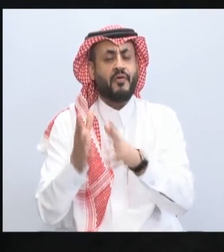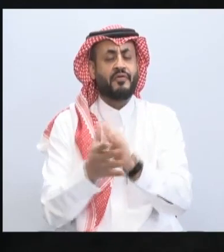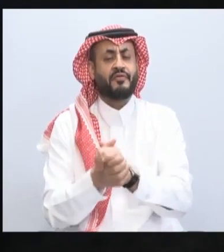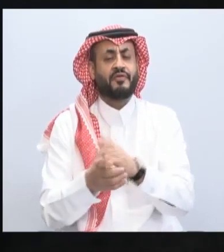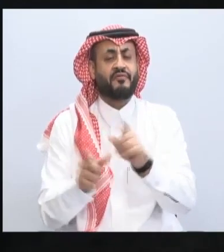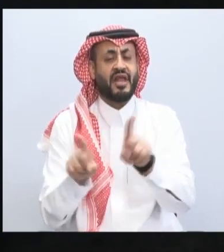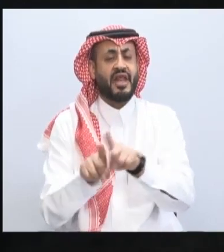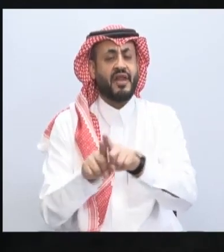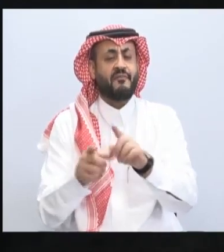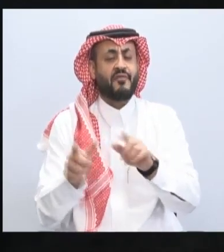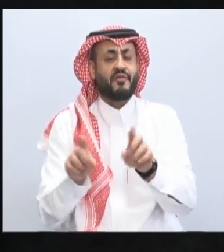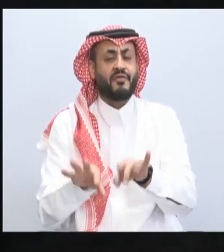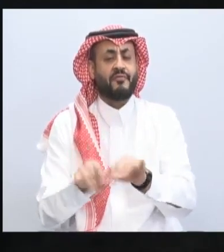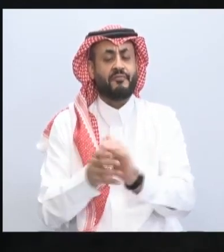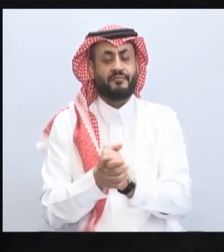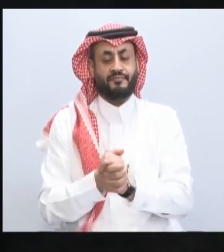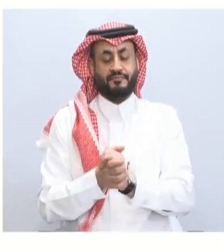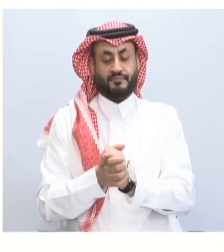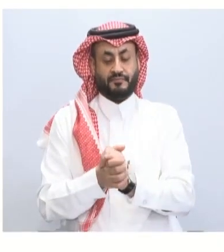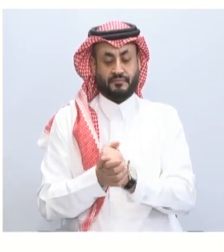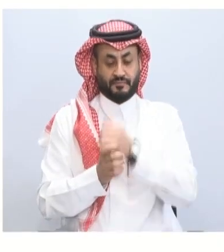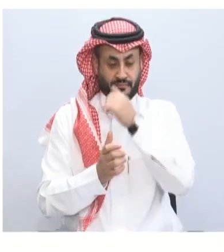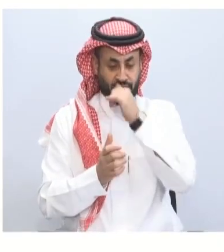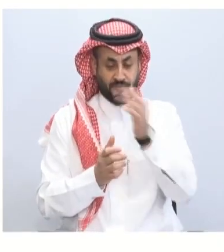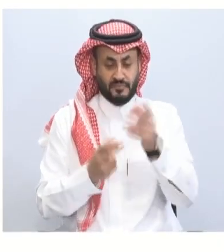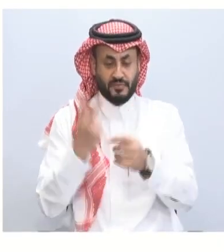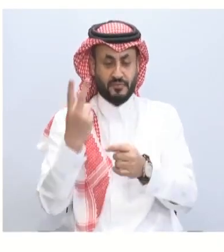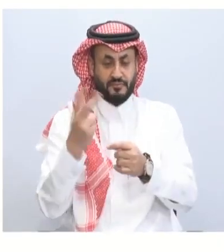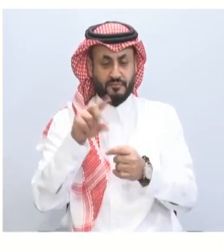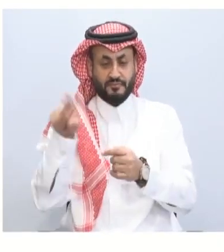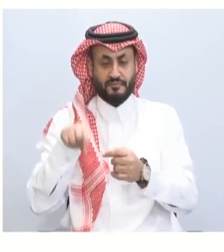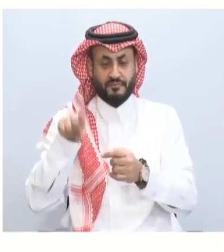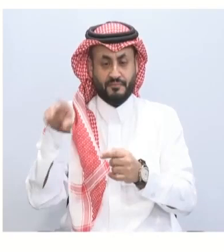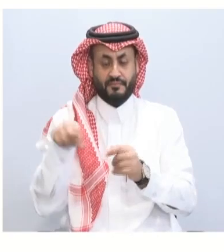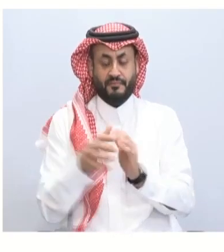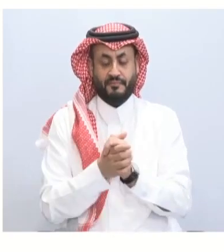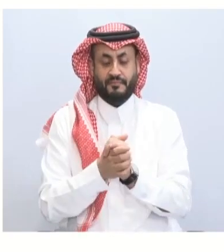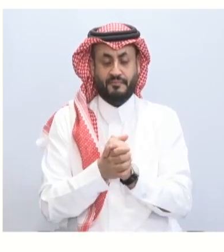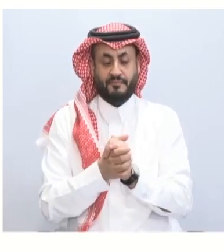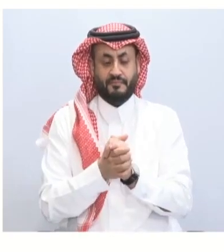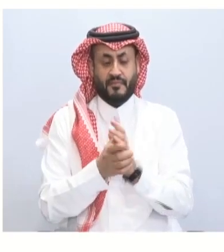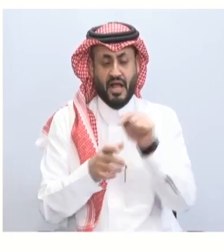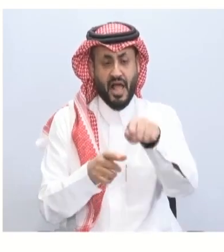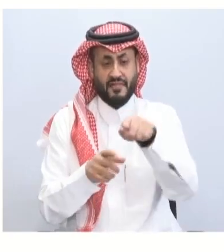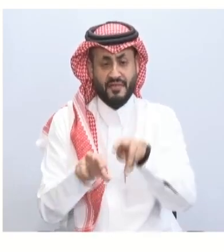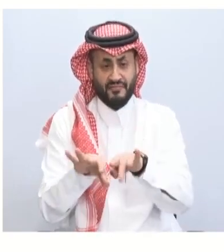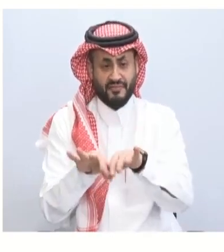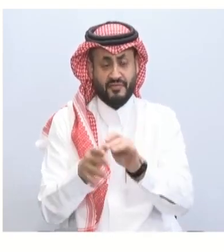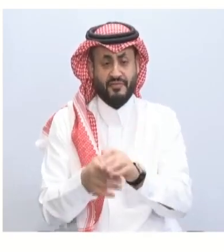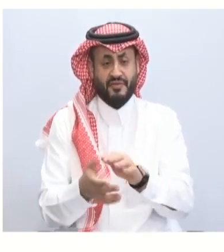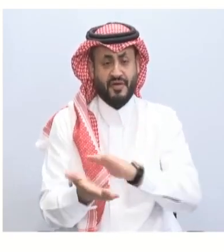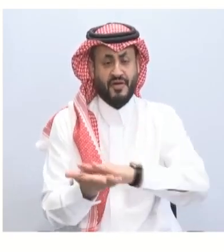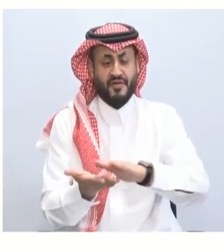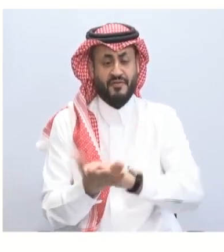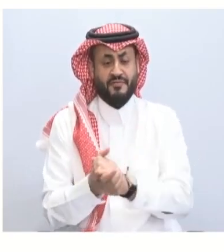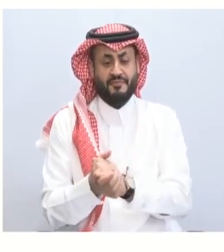making friends online. Going on to the second question we have here. Do you text or call people